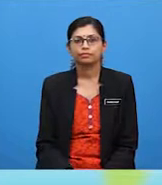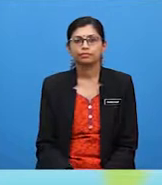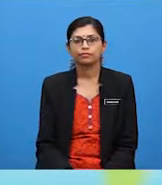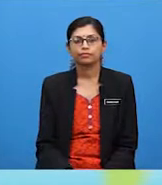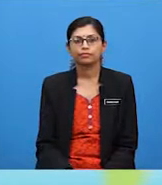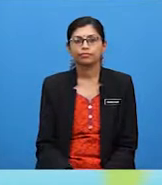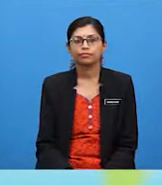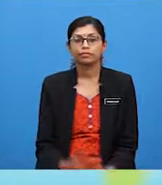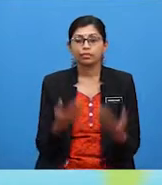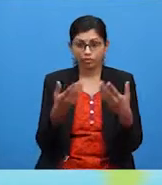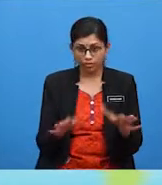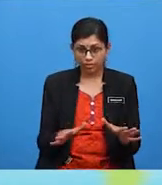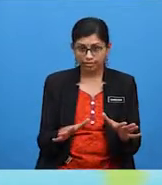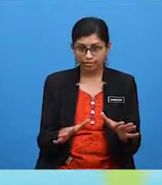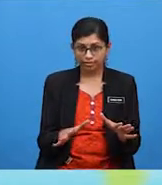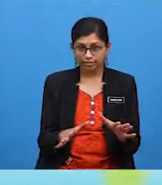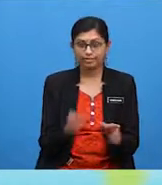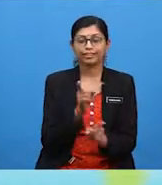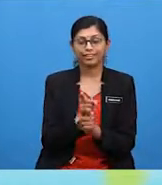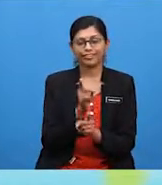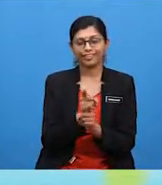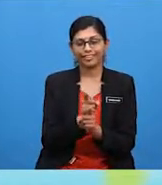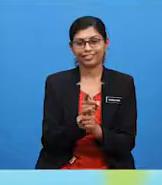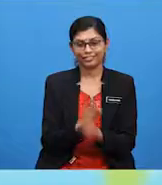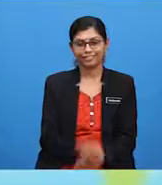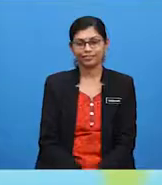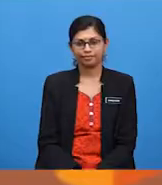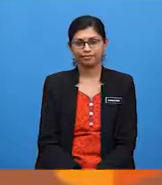"Yes, it could be. Do you agree?"